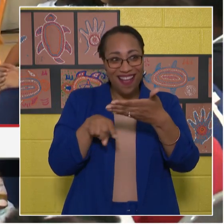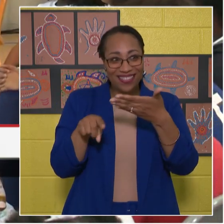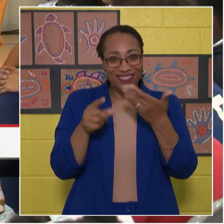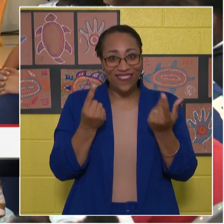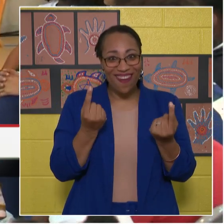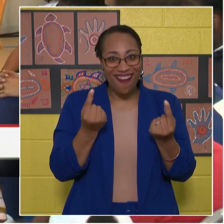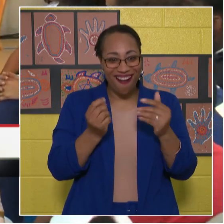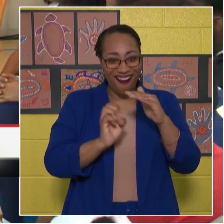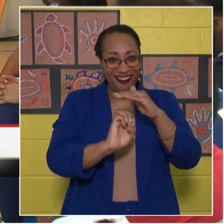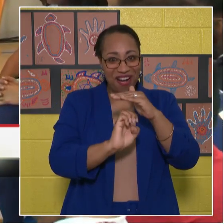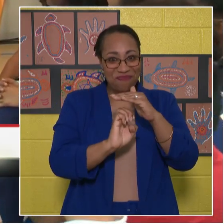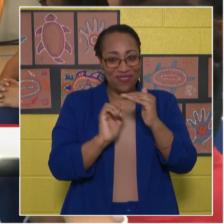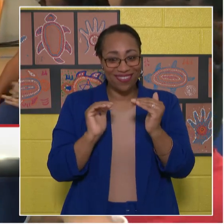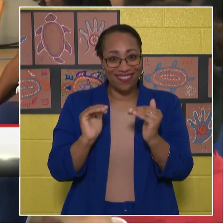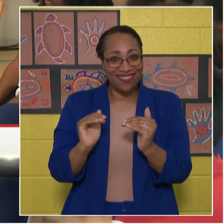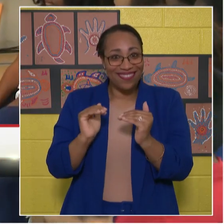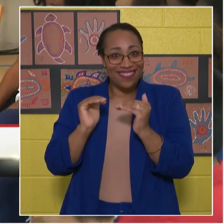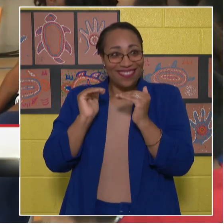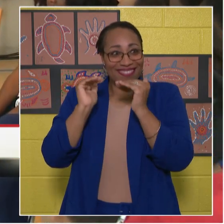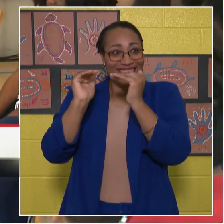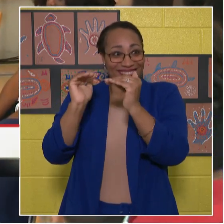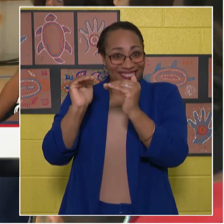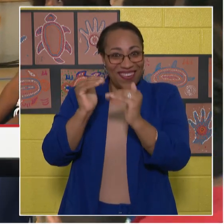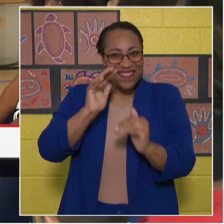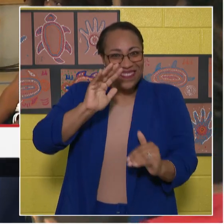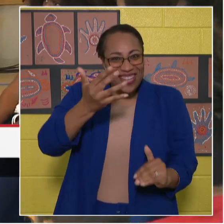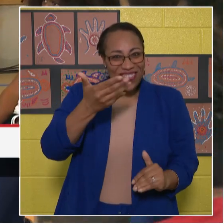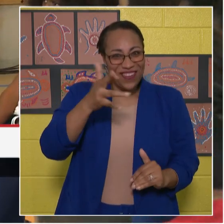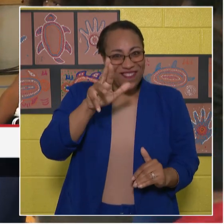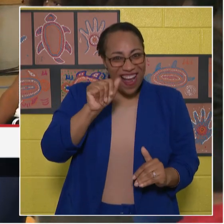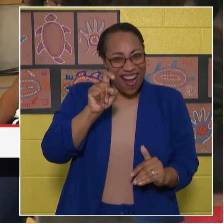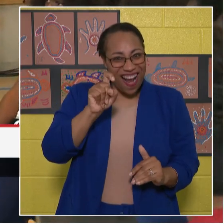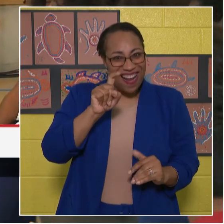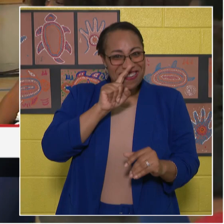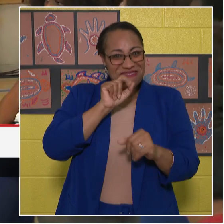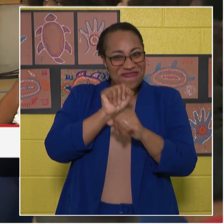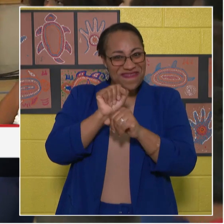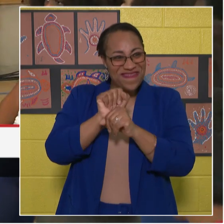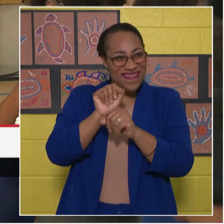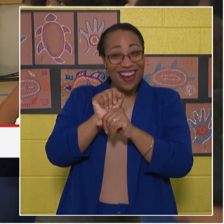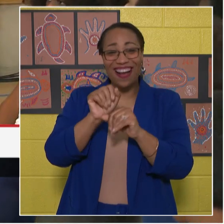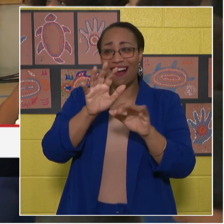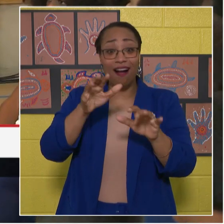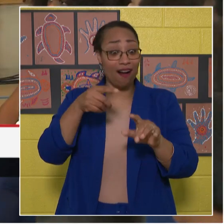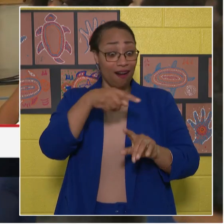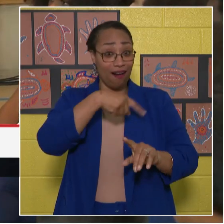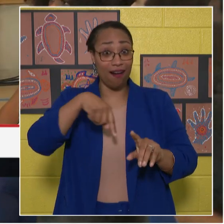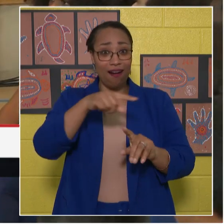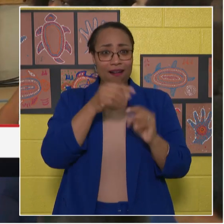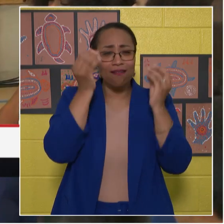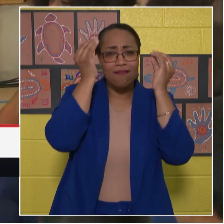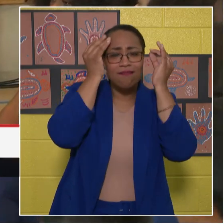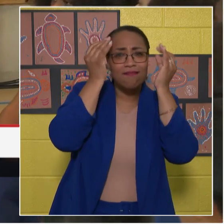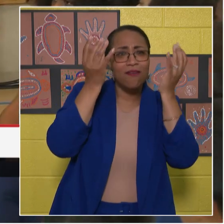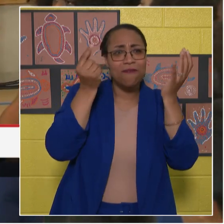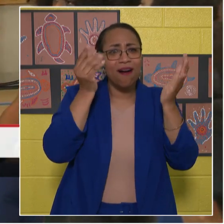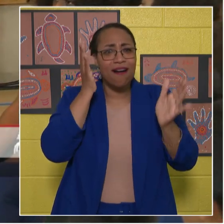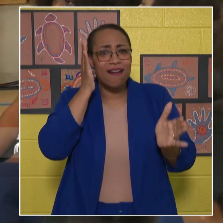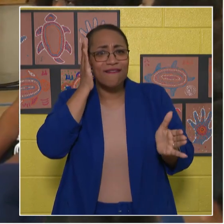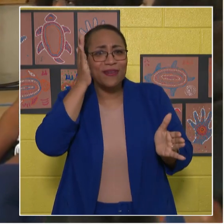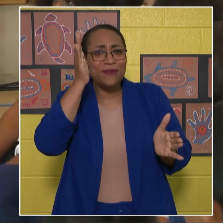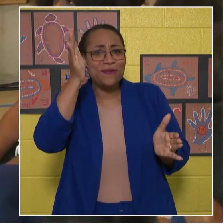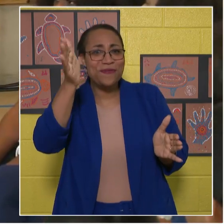left for our fifth graders, they will be thinking about their futures. I know some of you